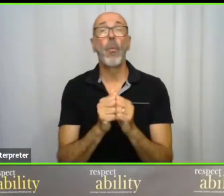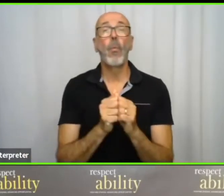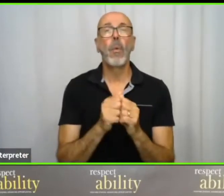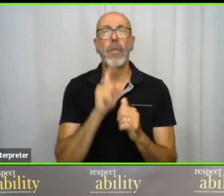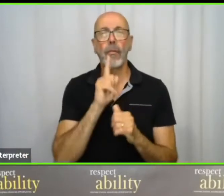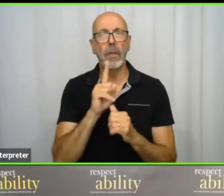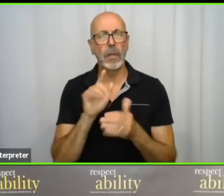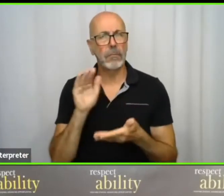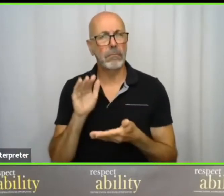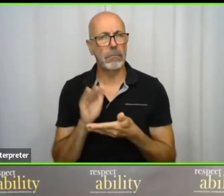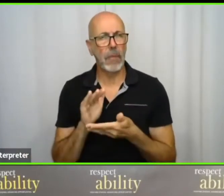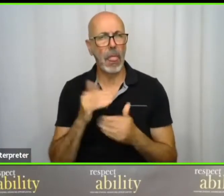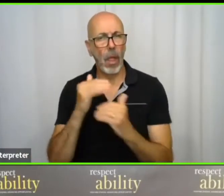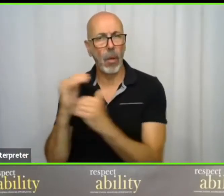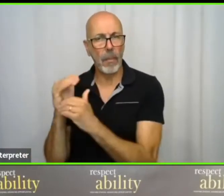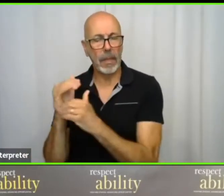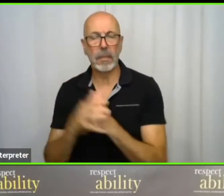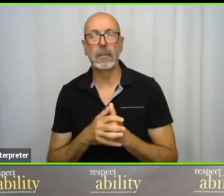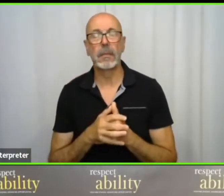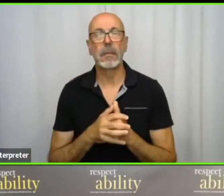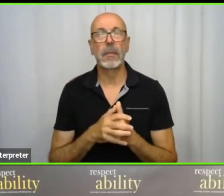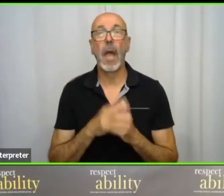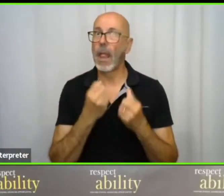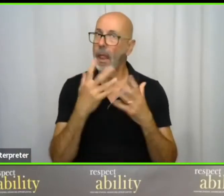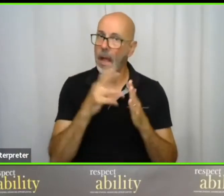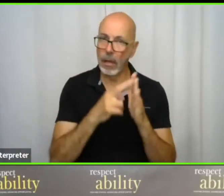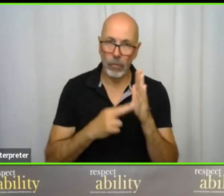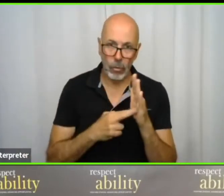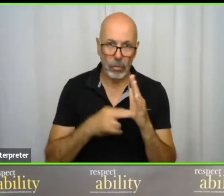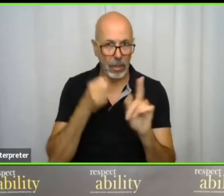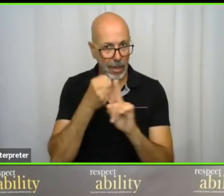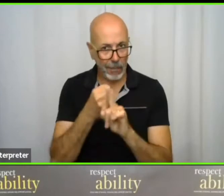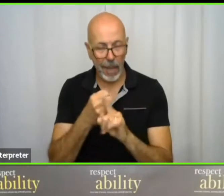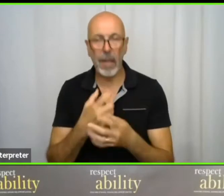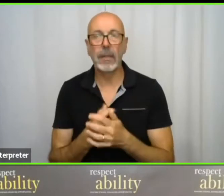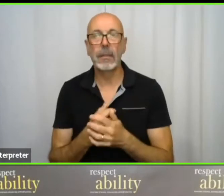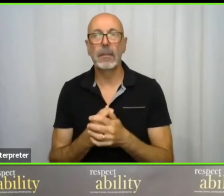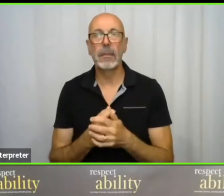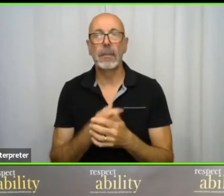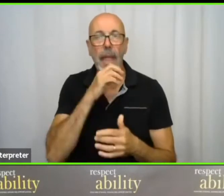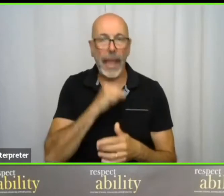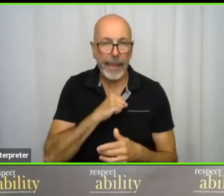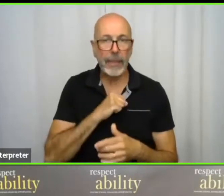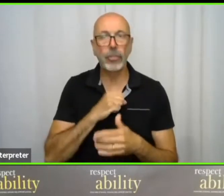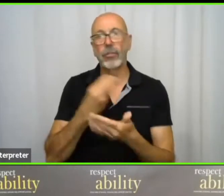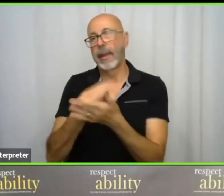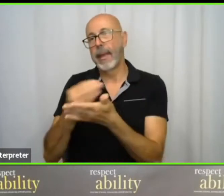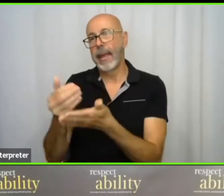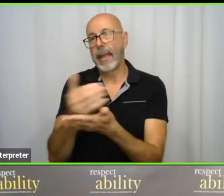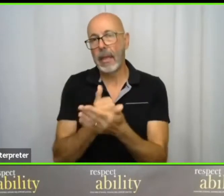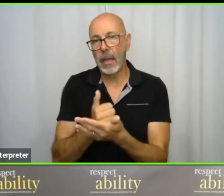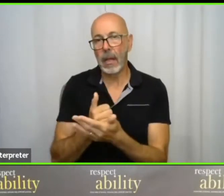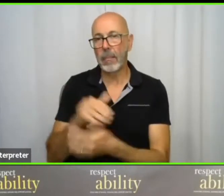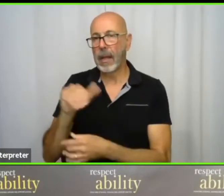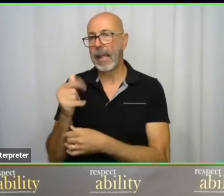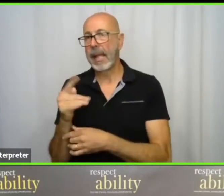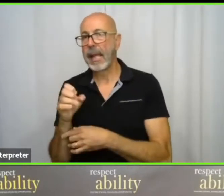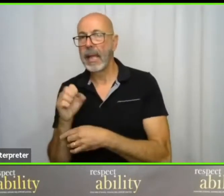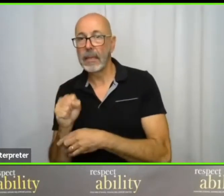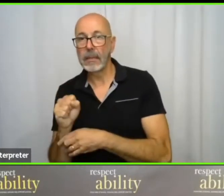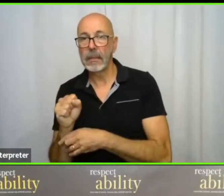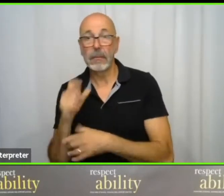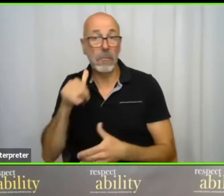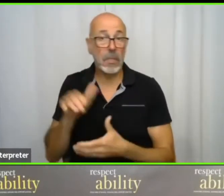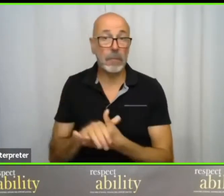conservative limits on a lot of rules that impact age, that impact income, assets, spousal